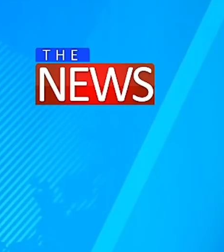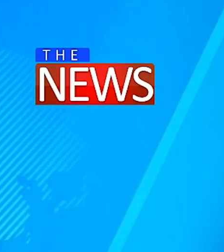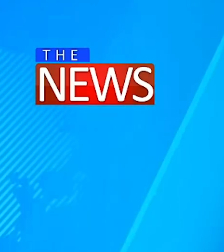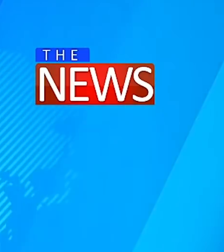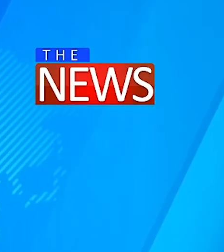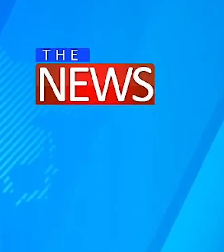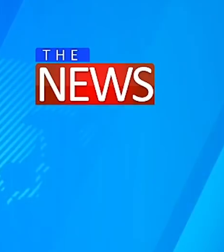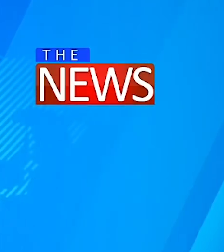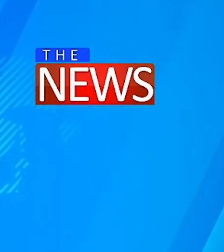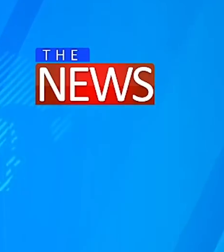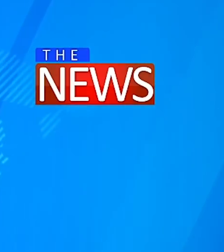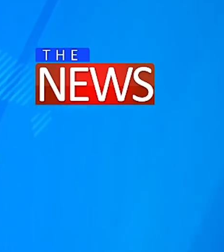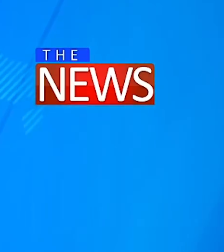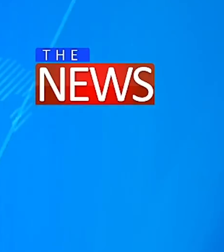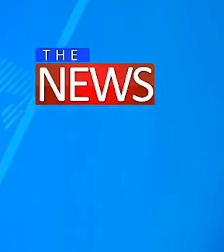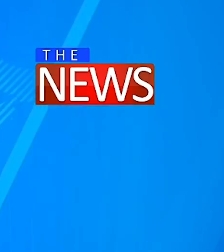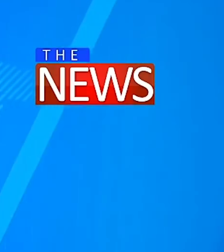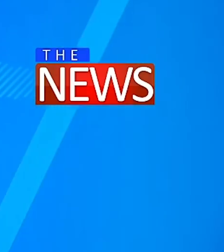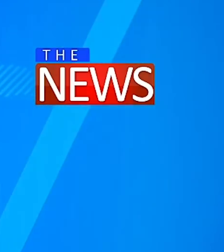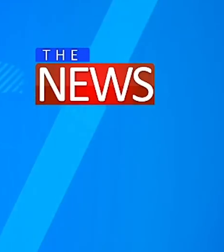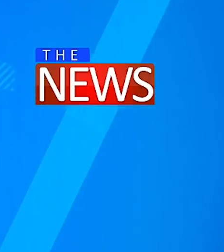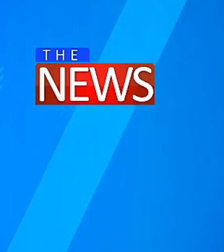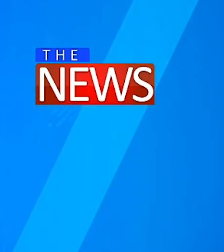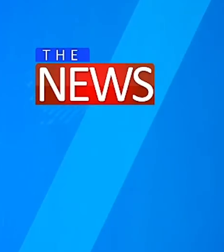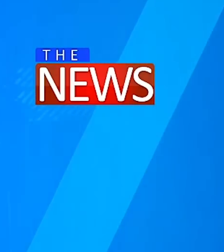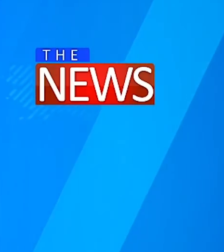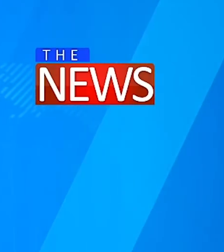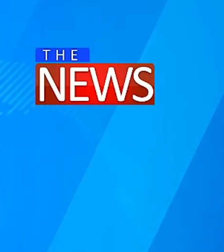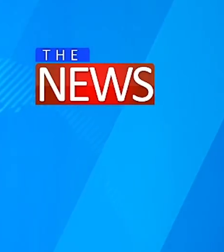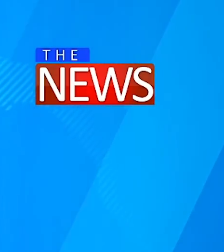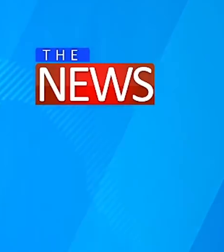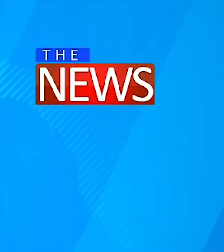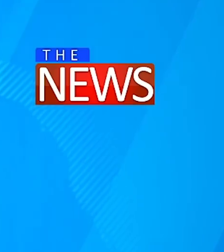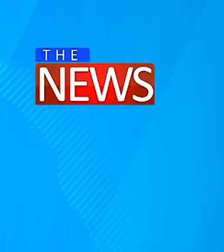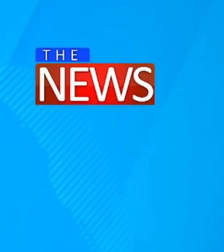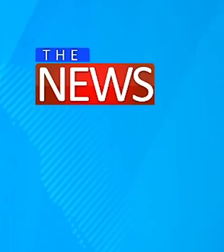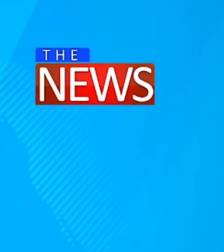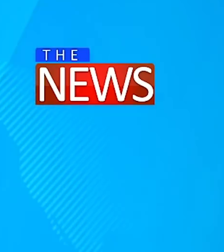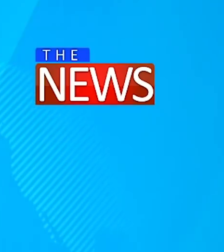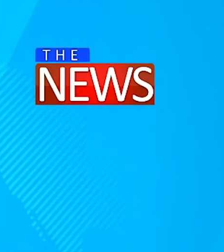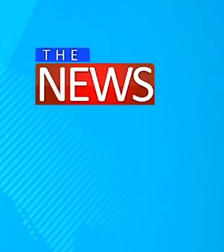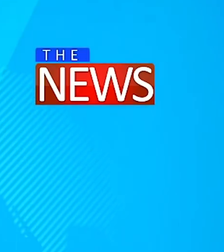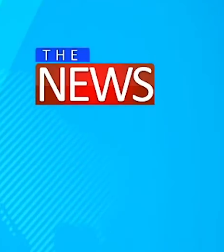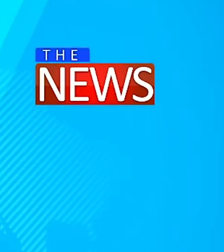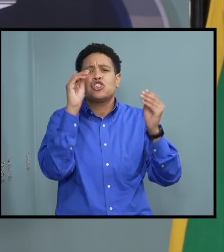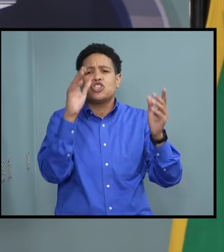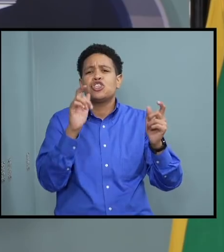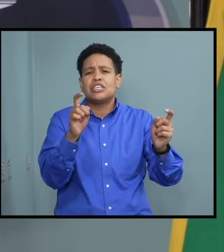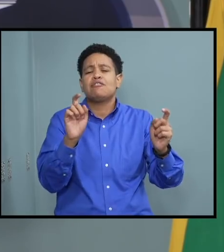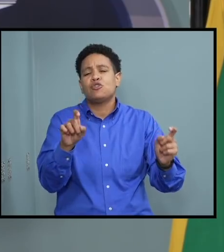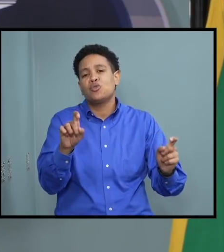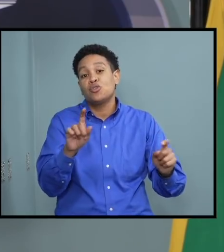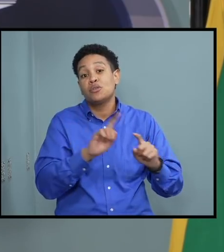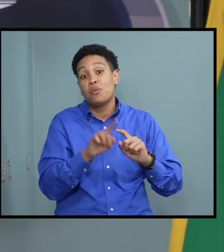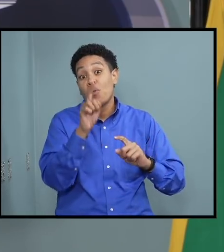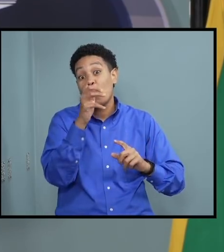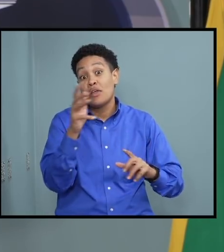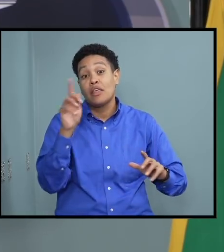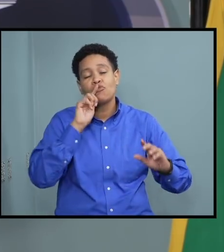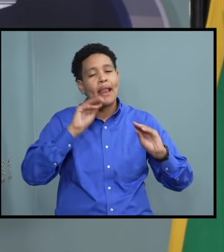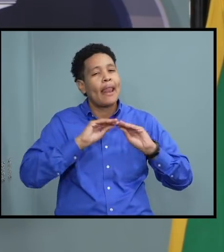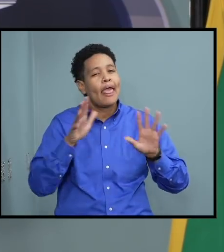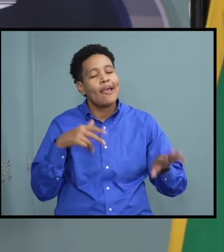students. Minister Samuda says some schools are ready for the exams and others are not. One thing is quite